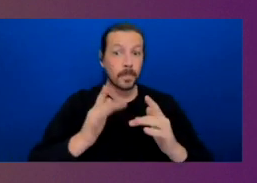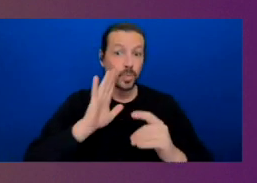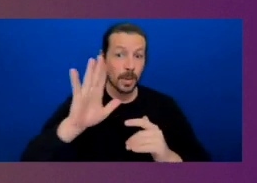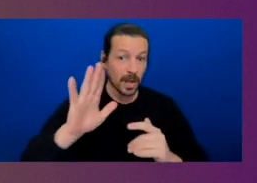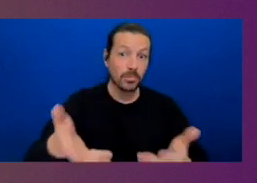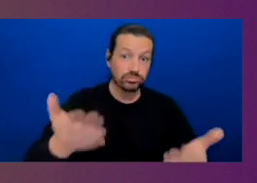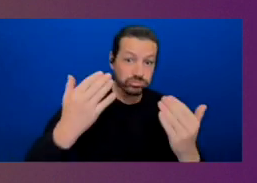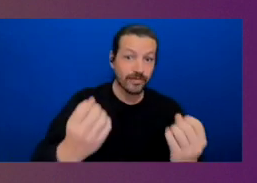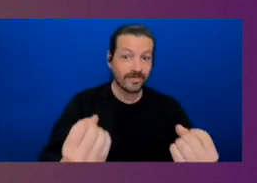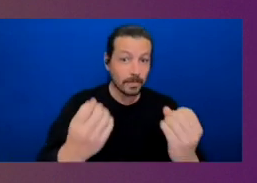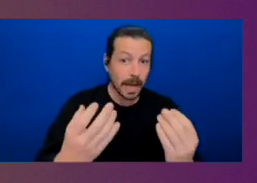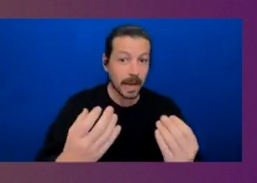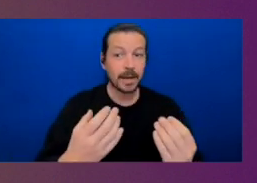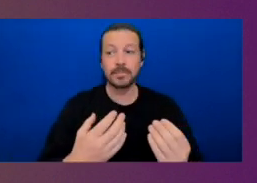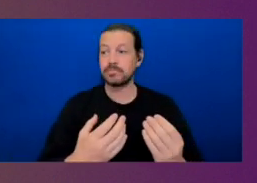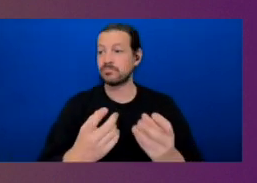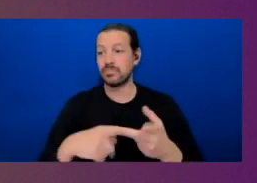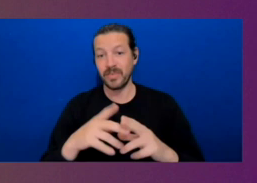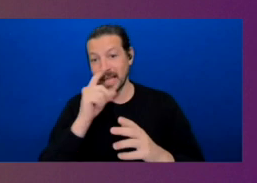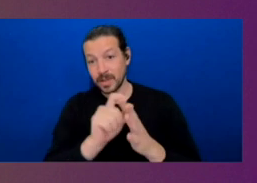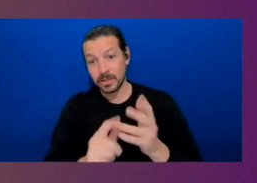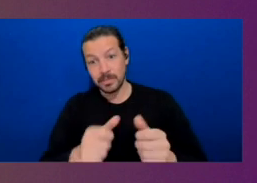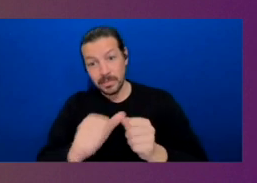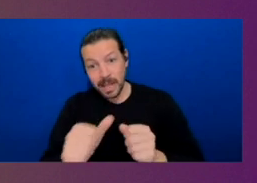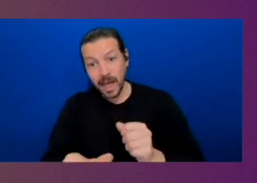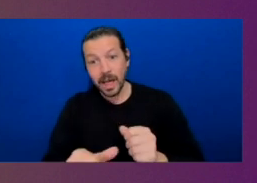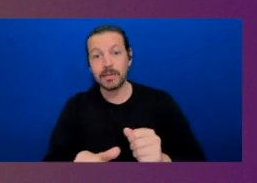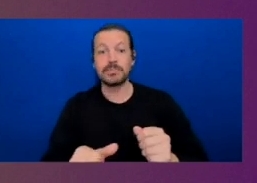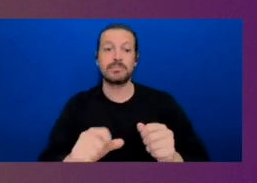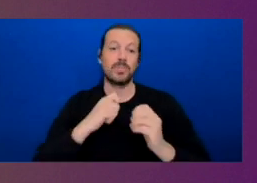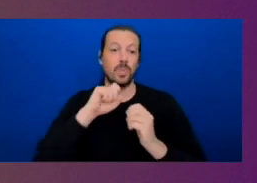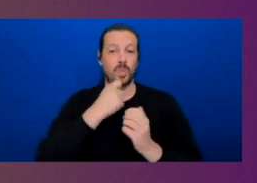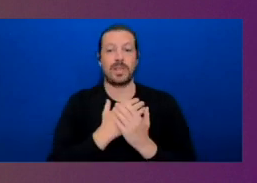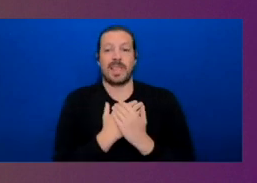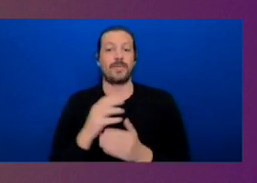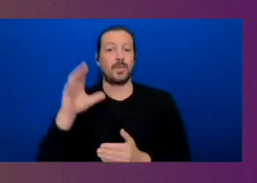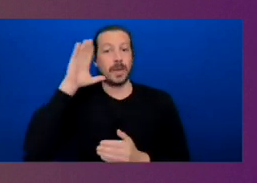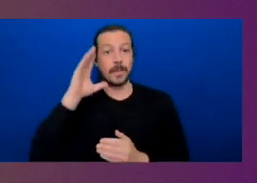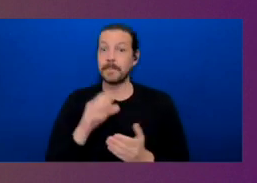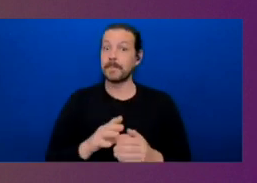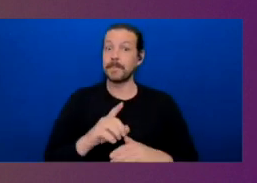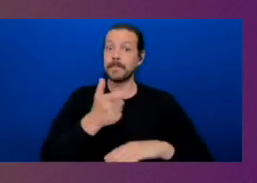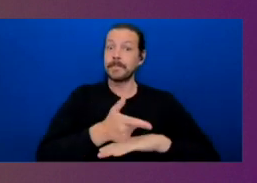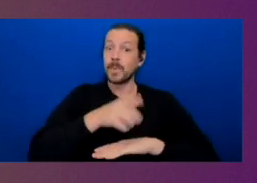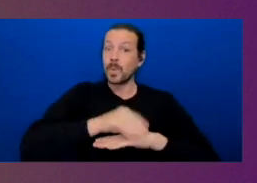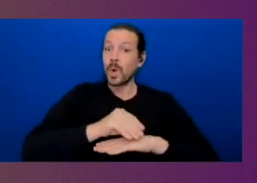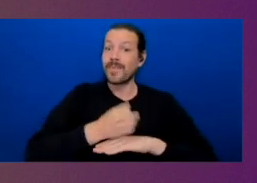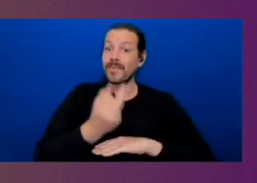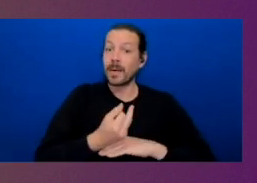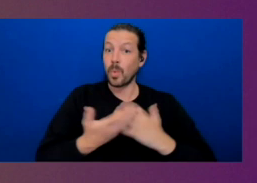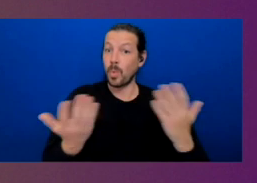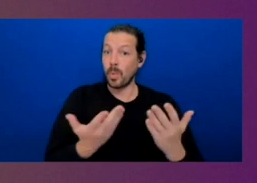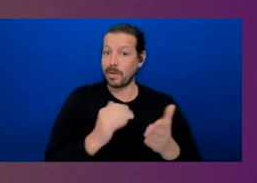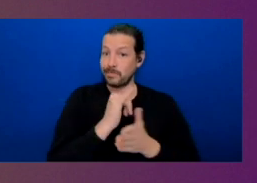other feedback of ways that we can do this better, we'd love to hear that. This recording will be made available on YouTube in